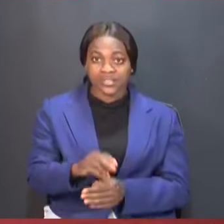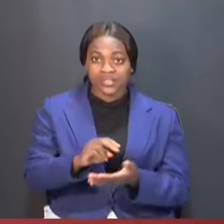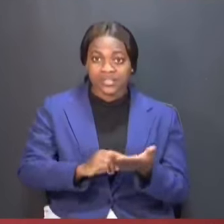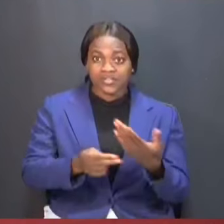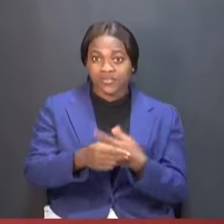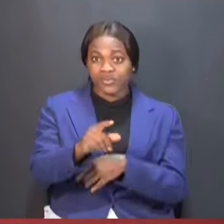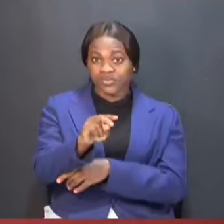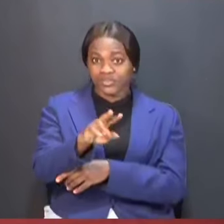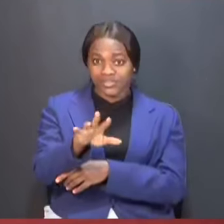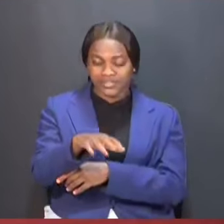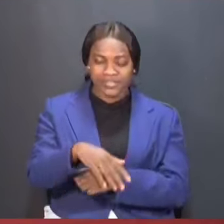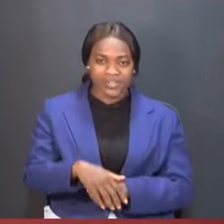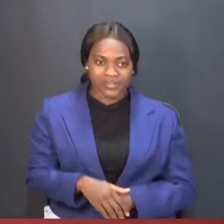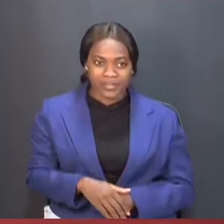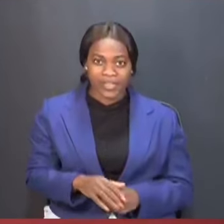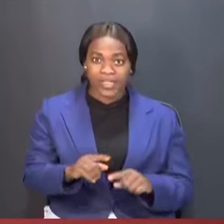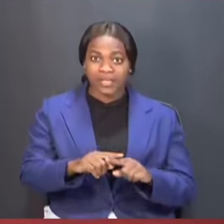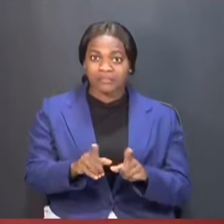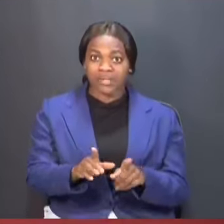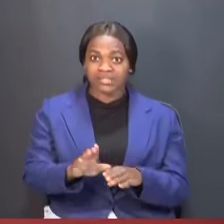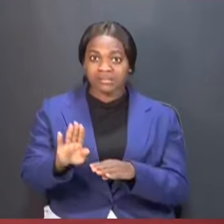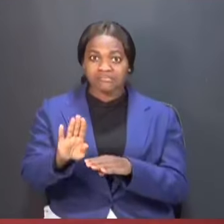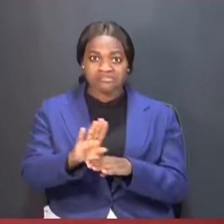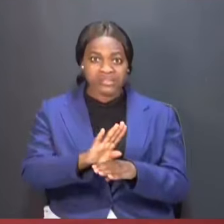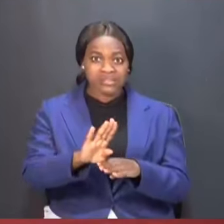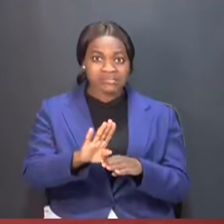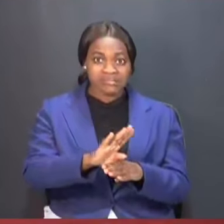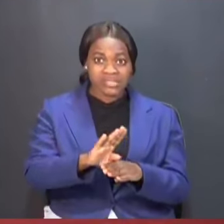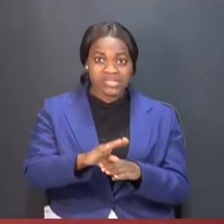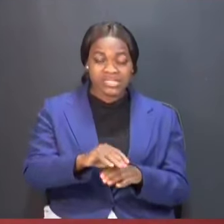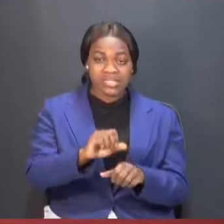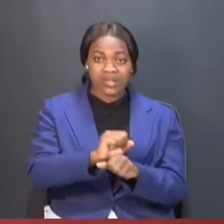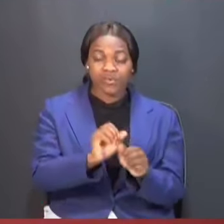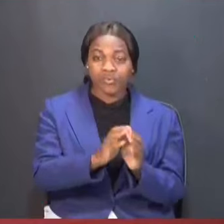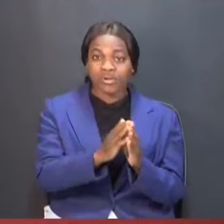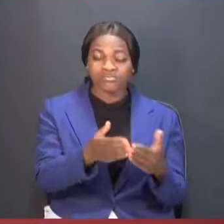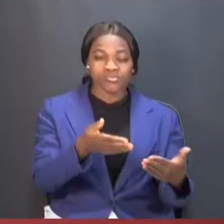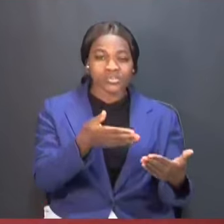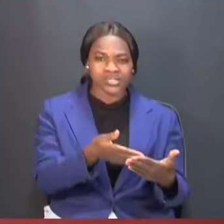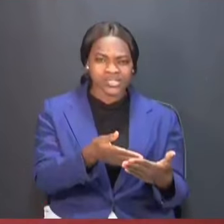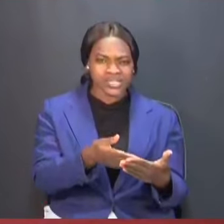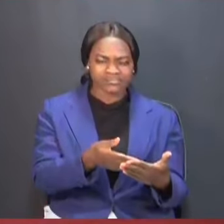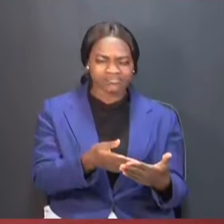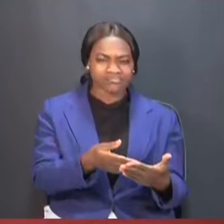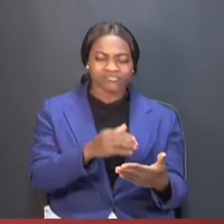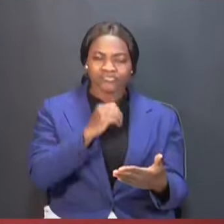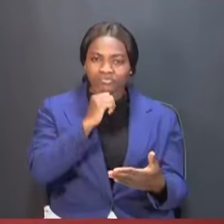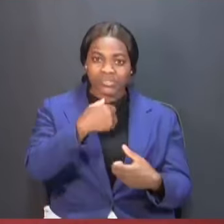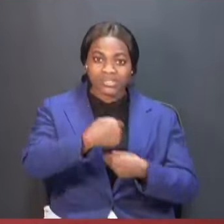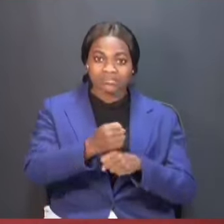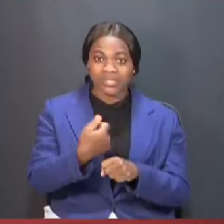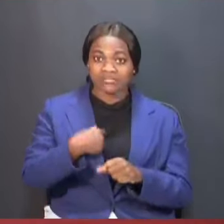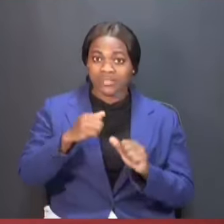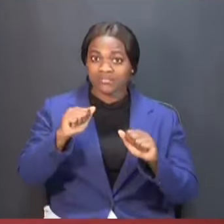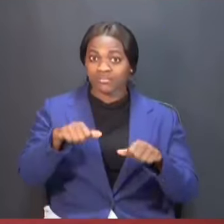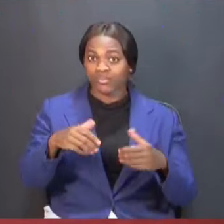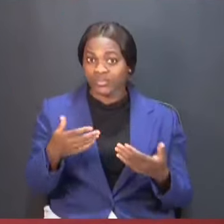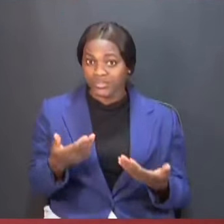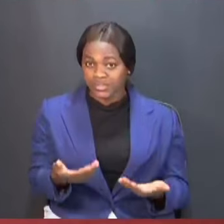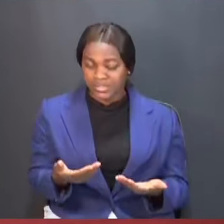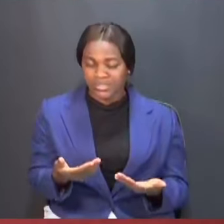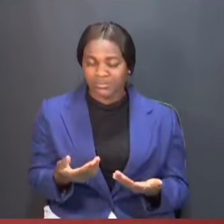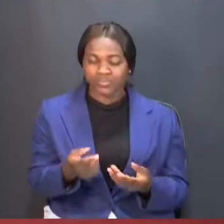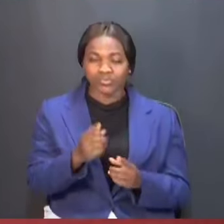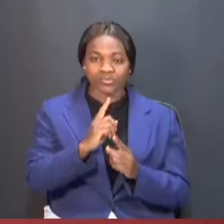However, the pressures of business on the order paper made it impossible to deliver the ruling on that day. I